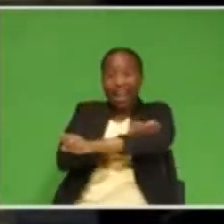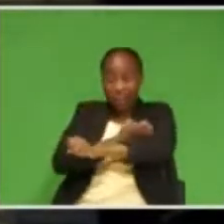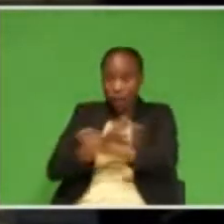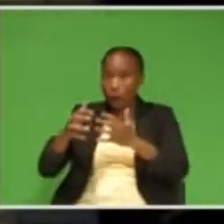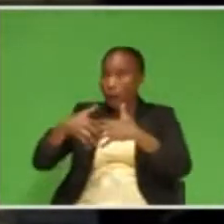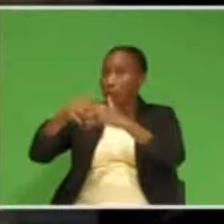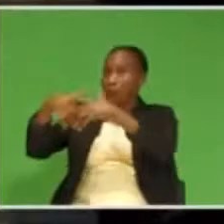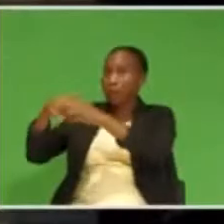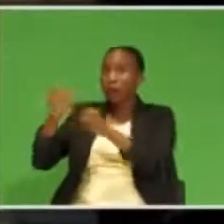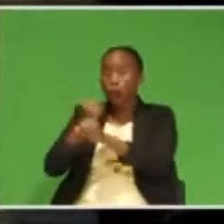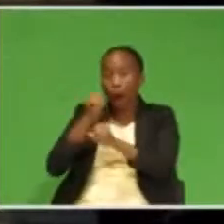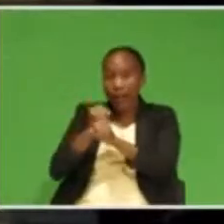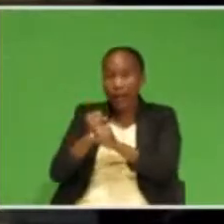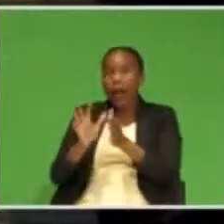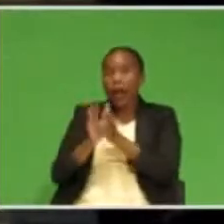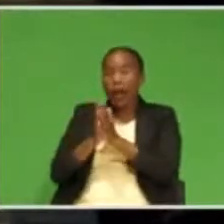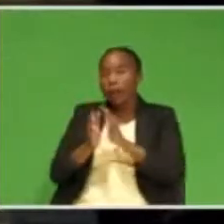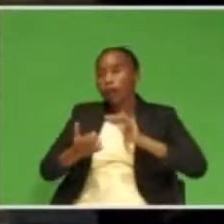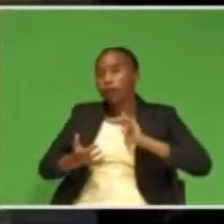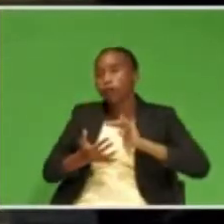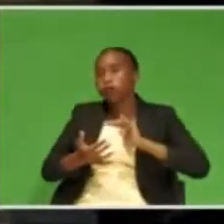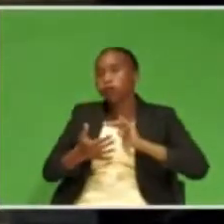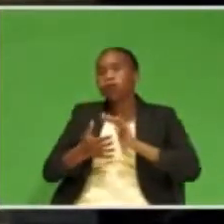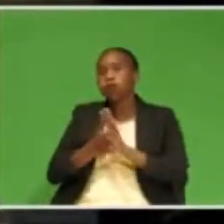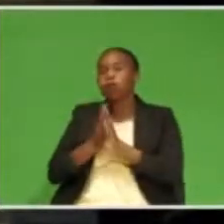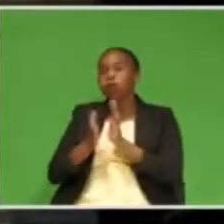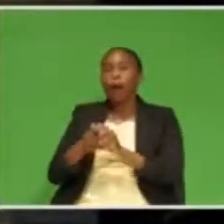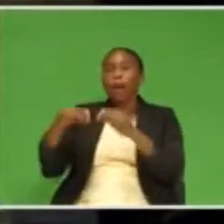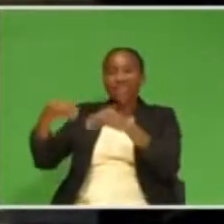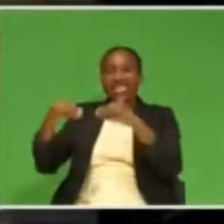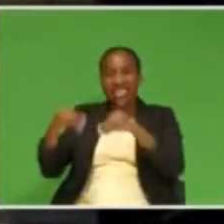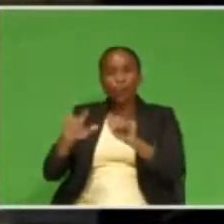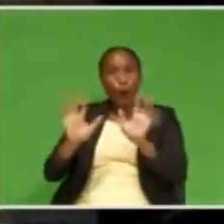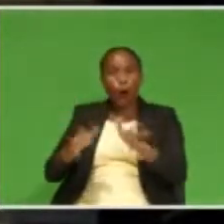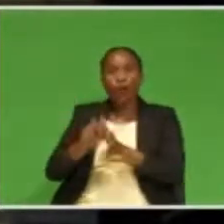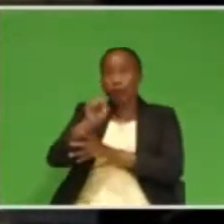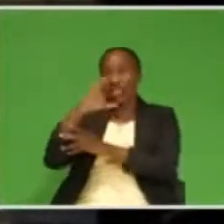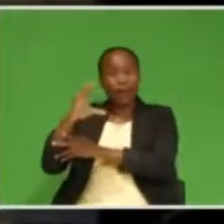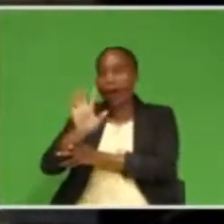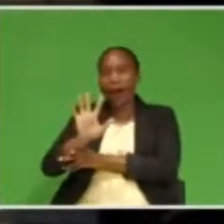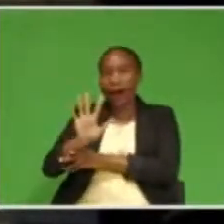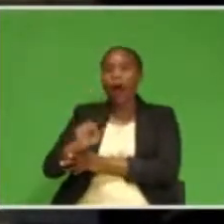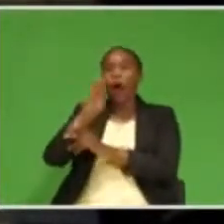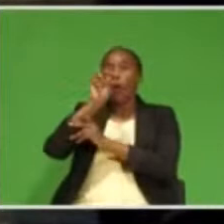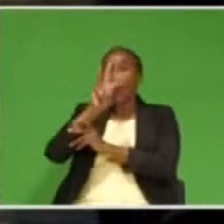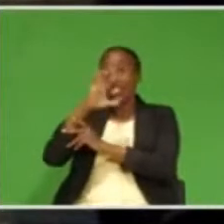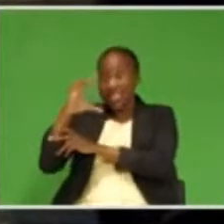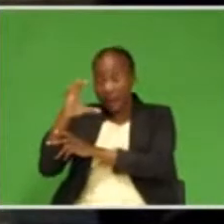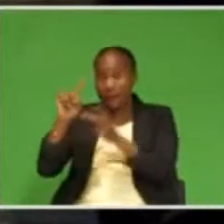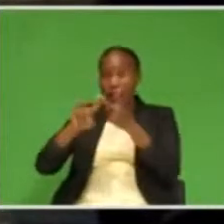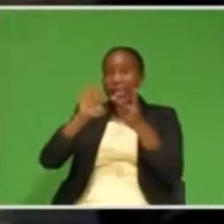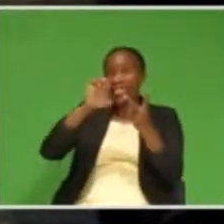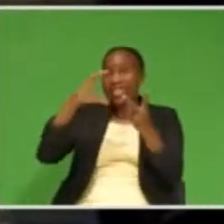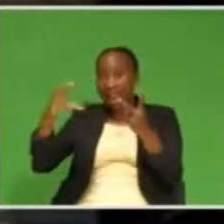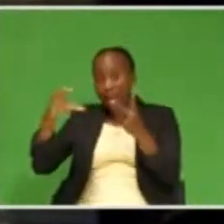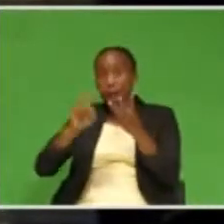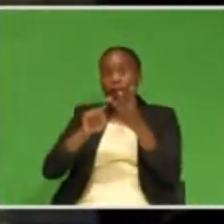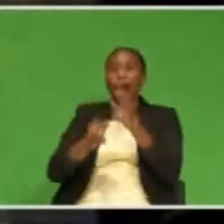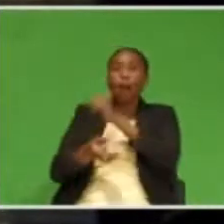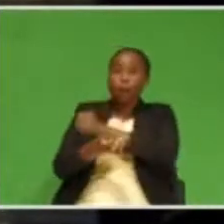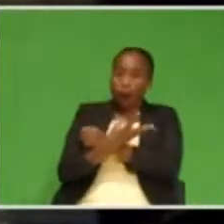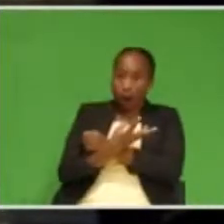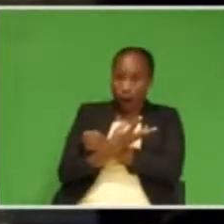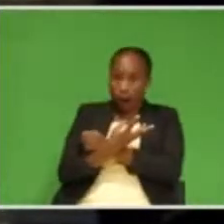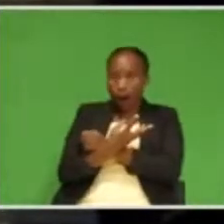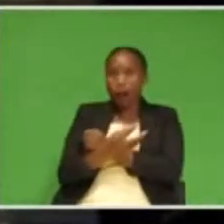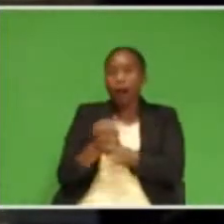local economies, not only in the Northern Cape, but also in the Eastern Cape, the Western Cape, in Mpumalanga, turning even the